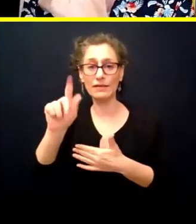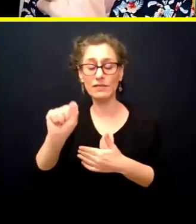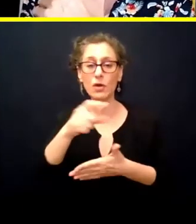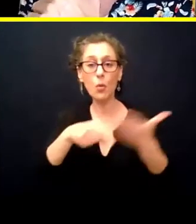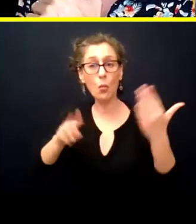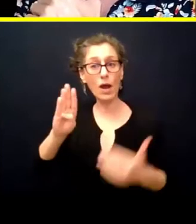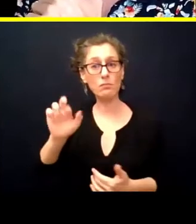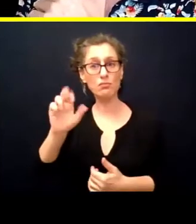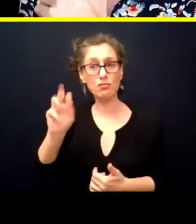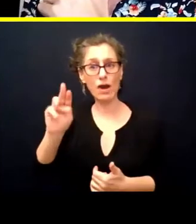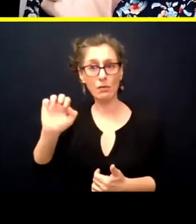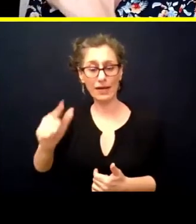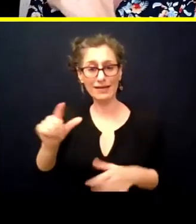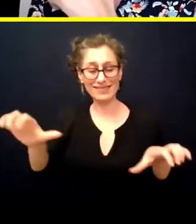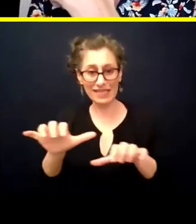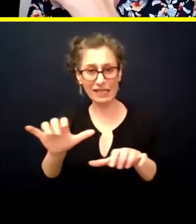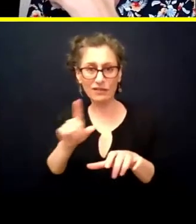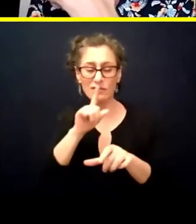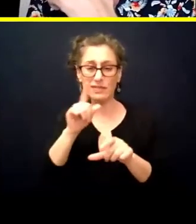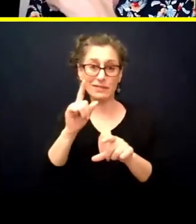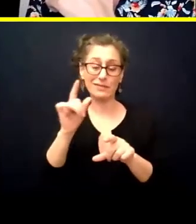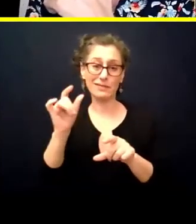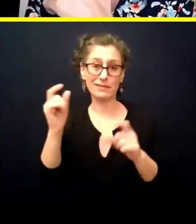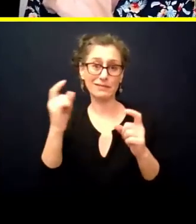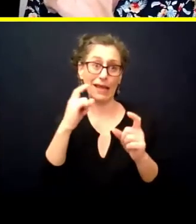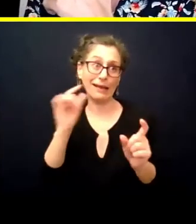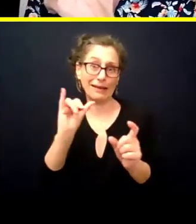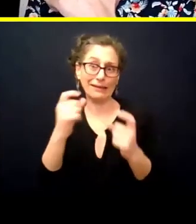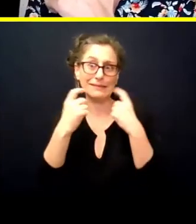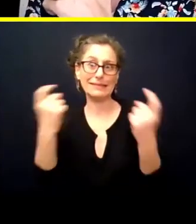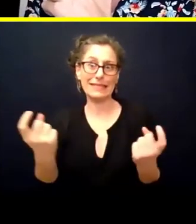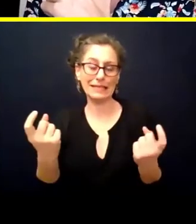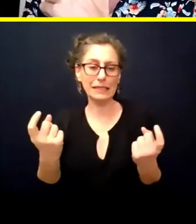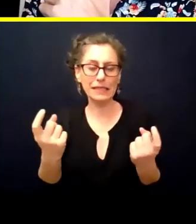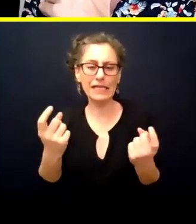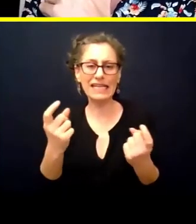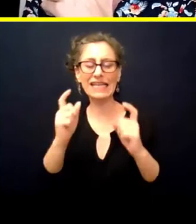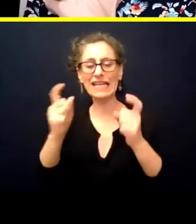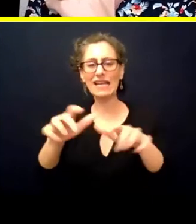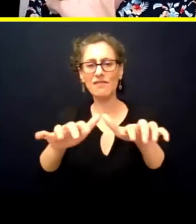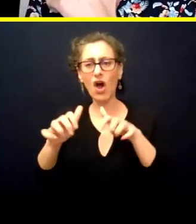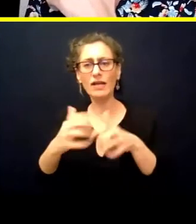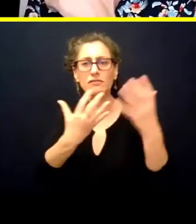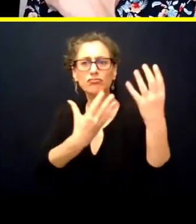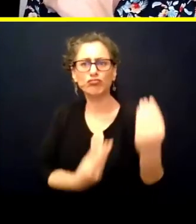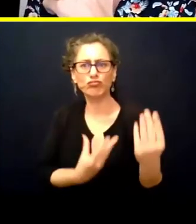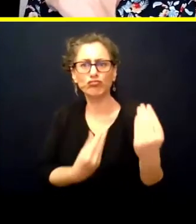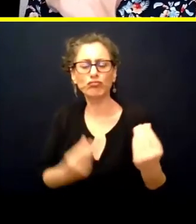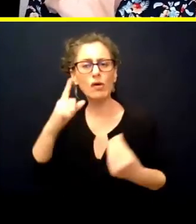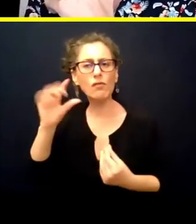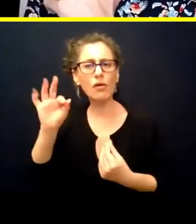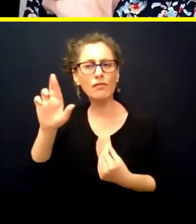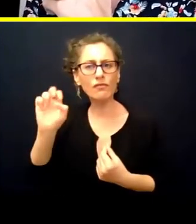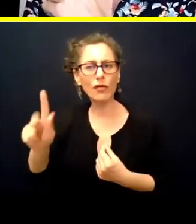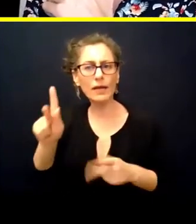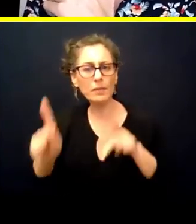which was his unpardonable sin, was that he made the audiences empathize with the freaks. They were the